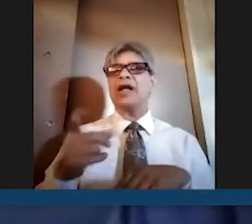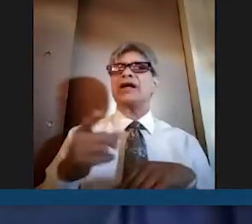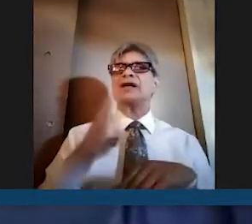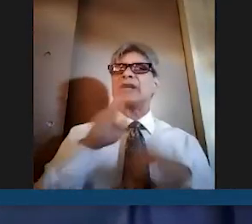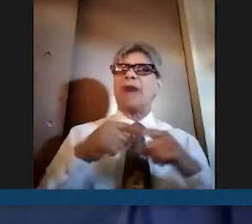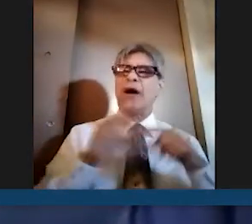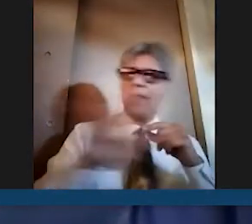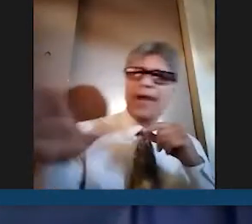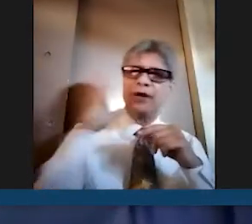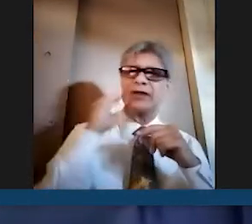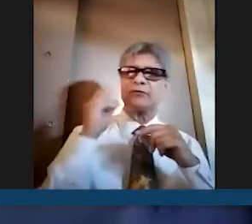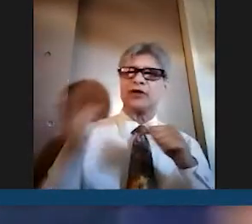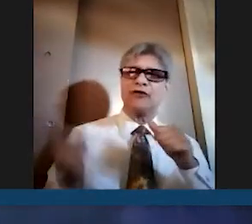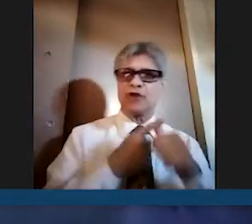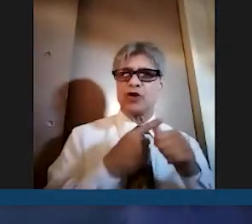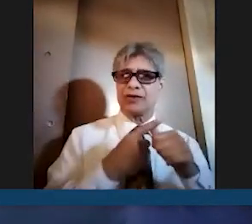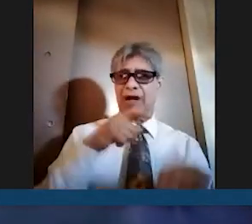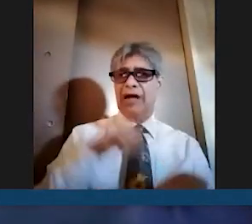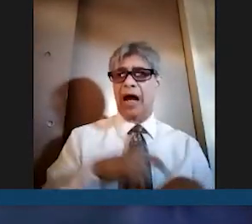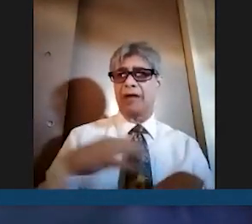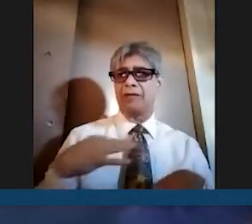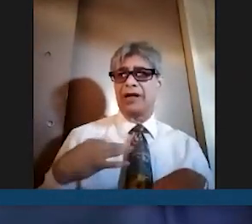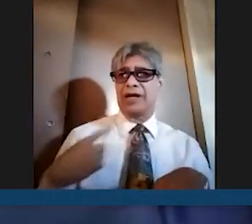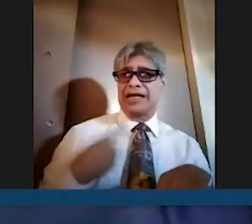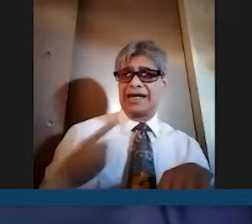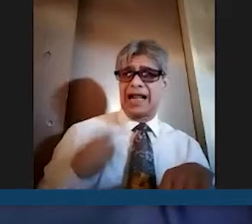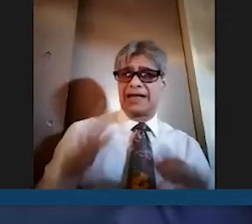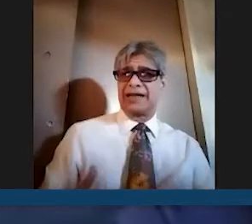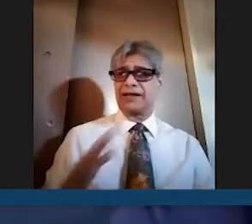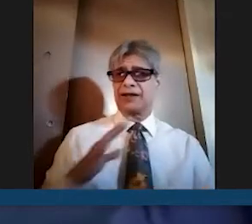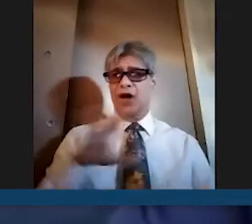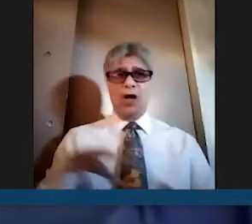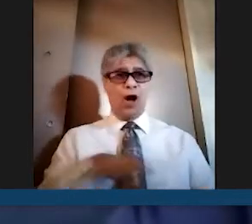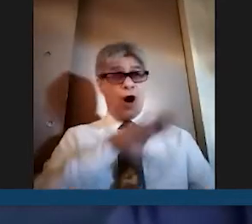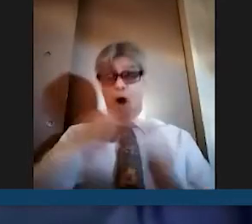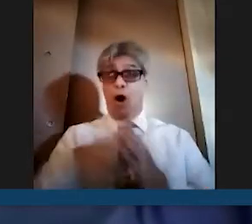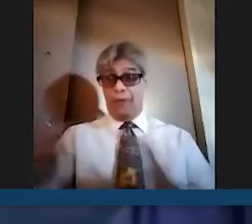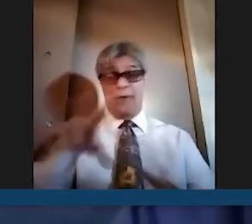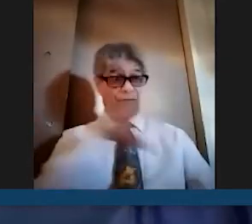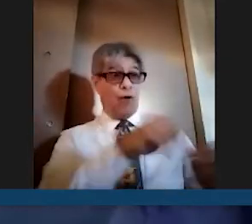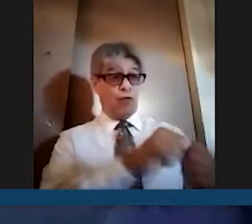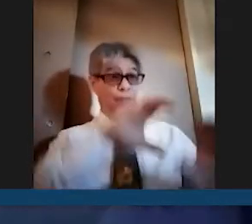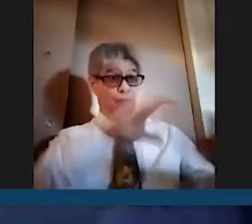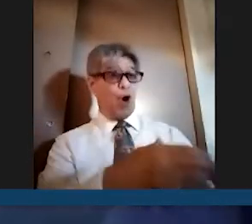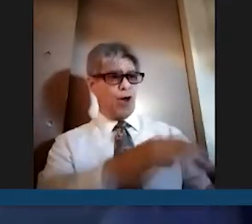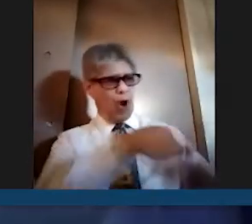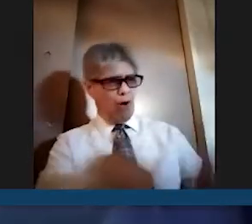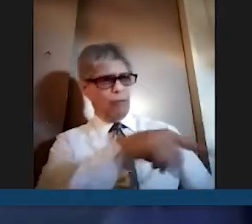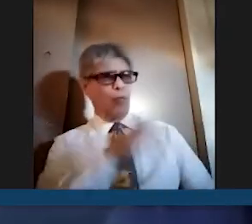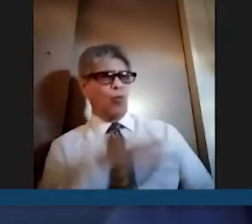experience as first-time delegates getting involved with the party, all being women, and just how